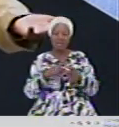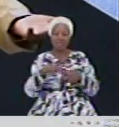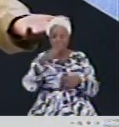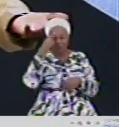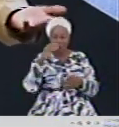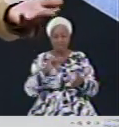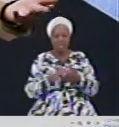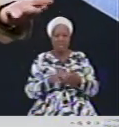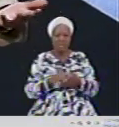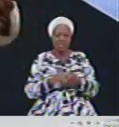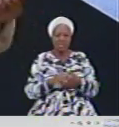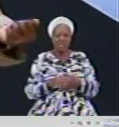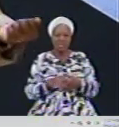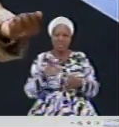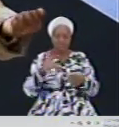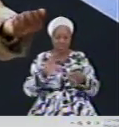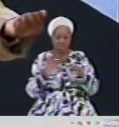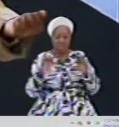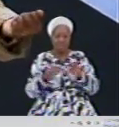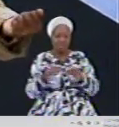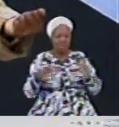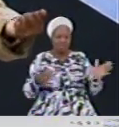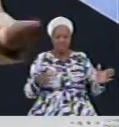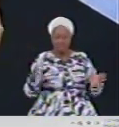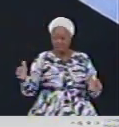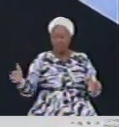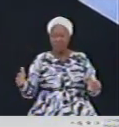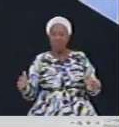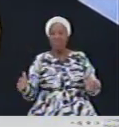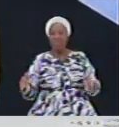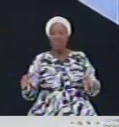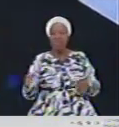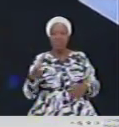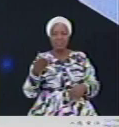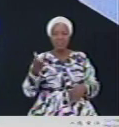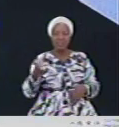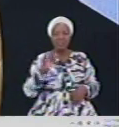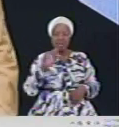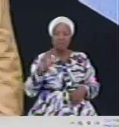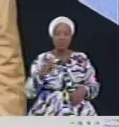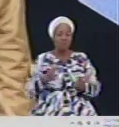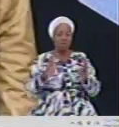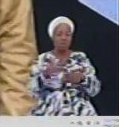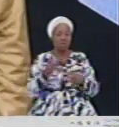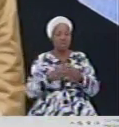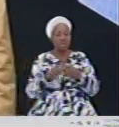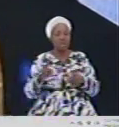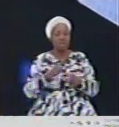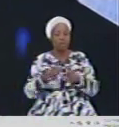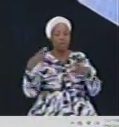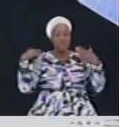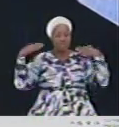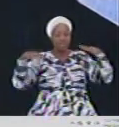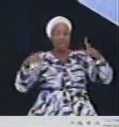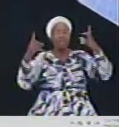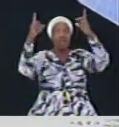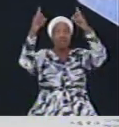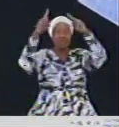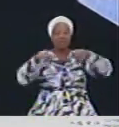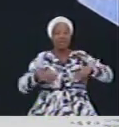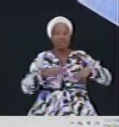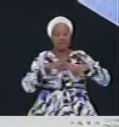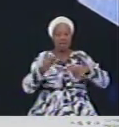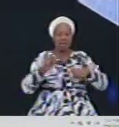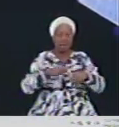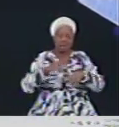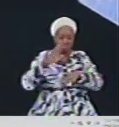are chained on this side, chained on that side, there's no way he could have escaped. But the angel came and smote him,